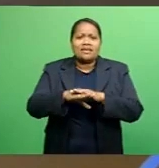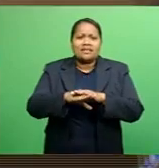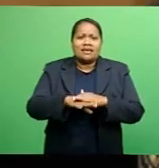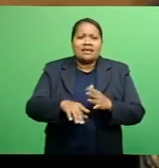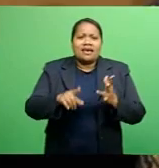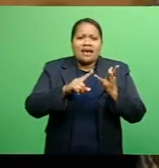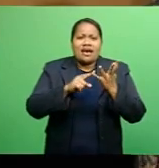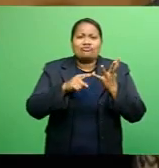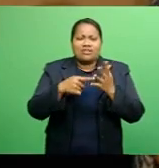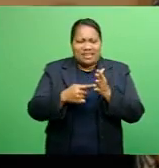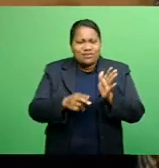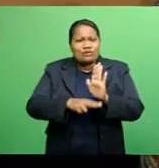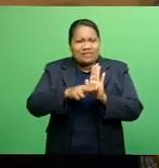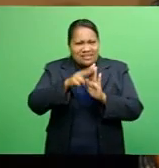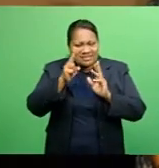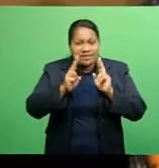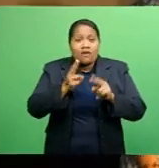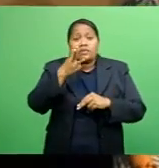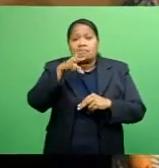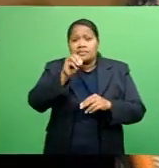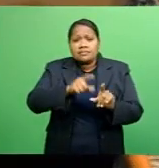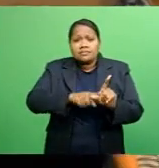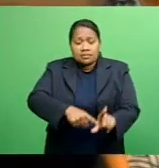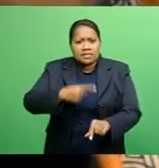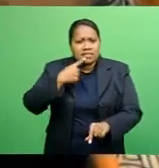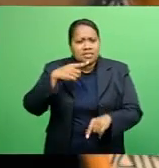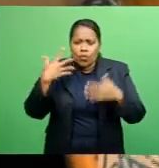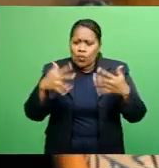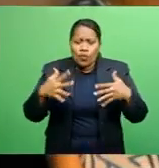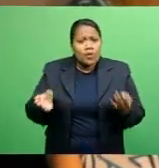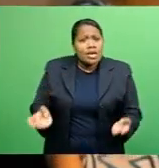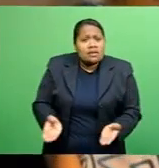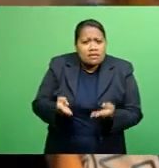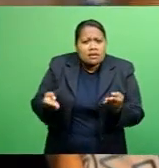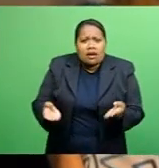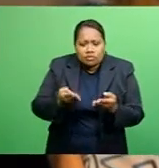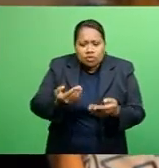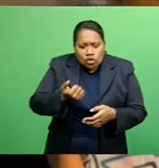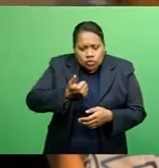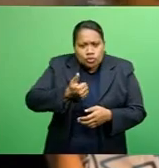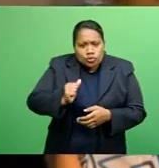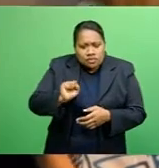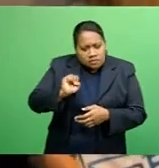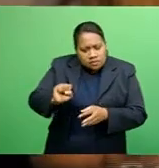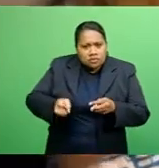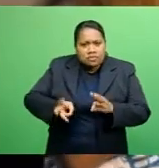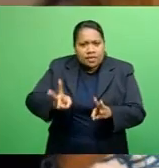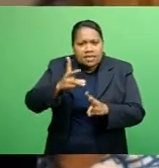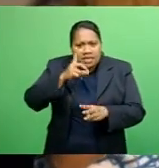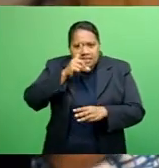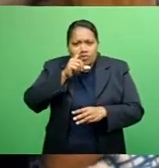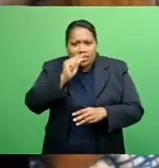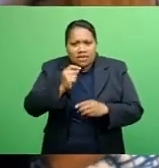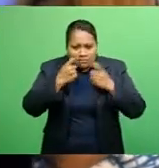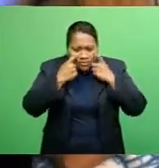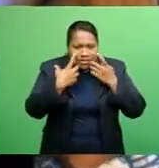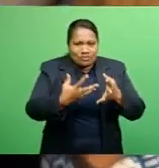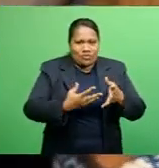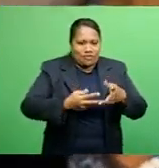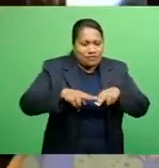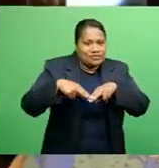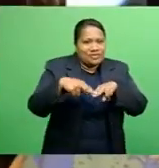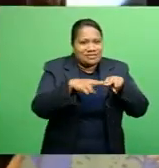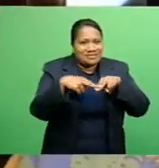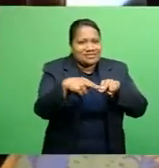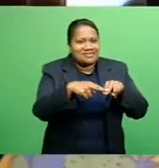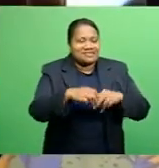30 years and says he was always encouraged to use his styles to market Fiji. I was the activities manager